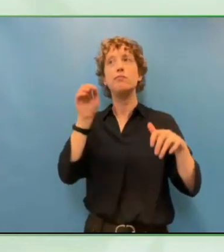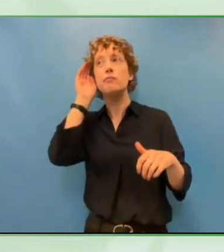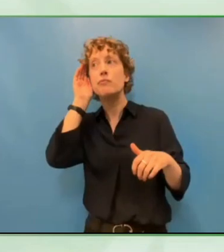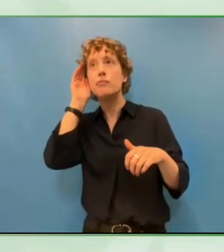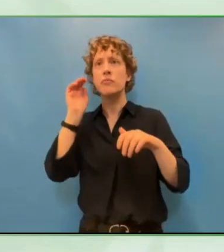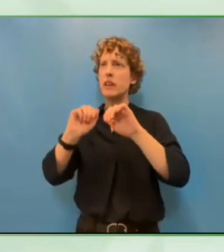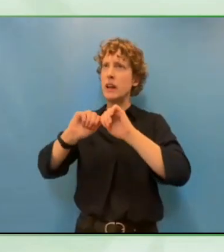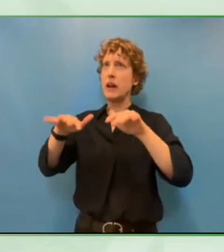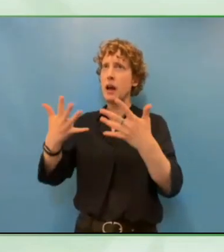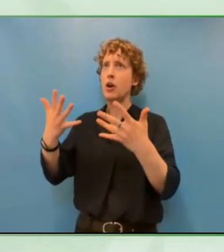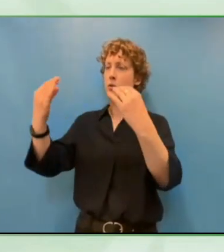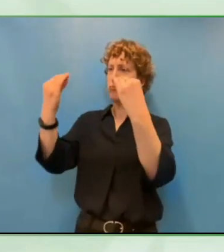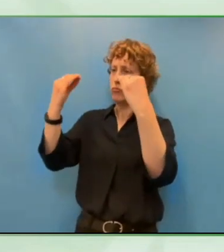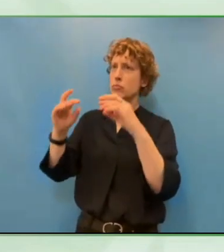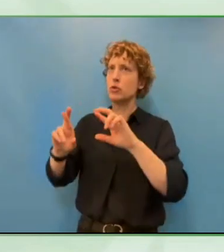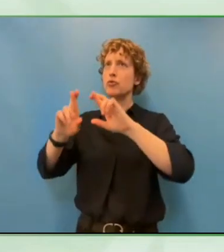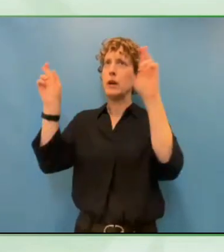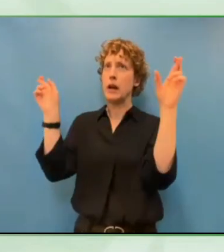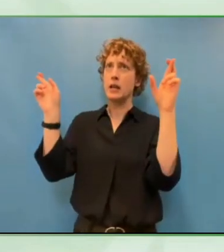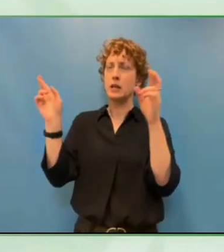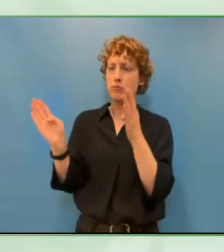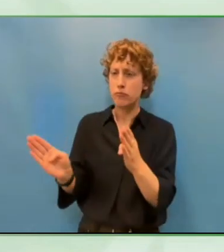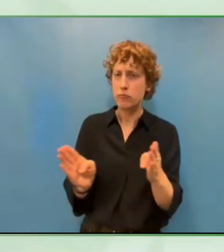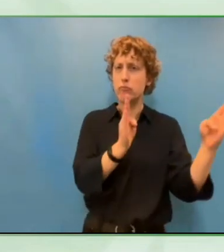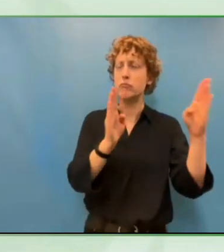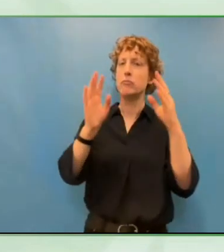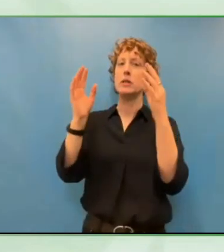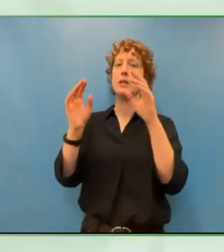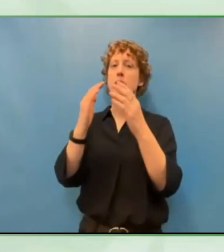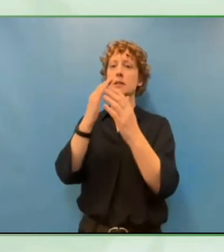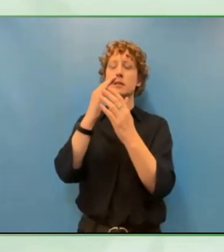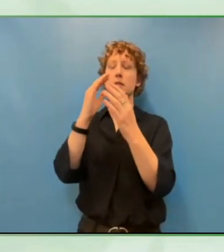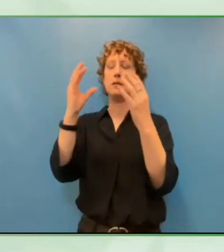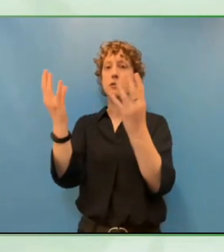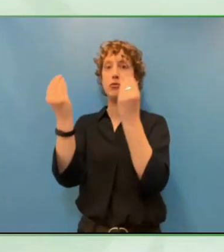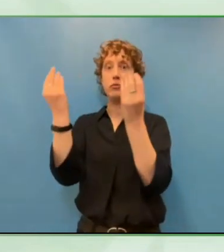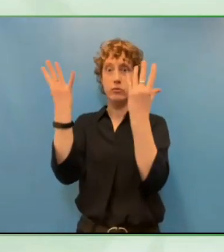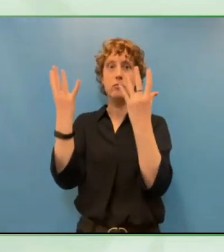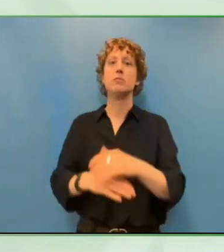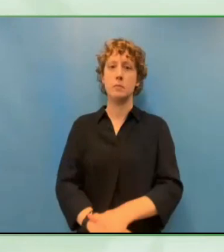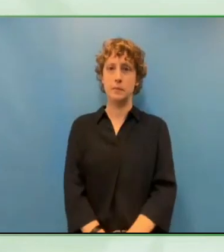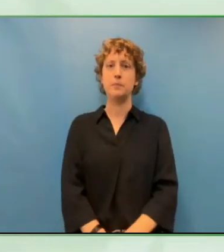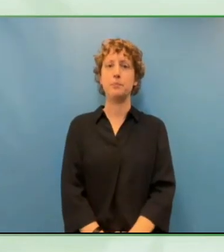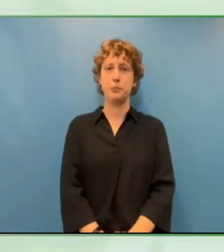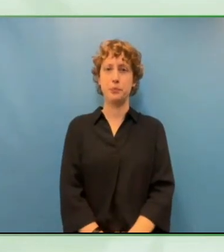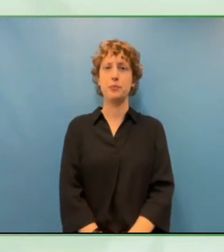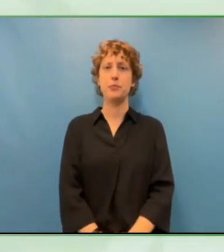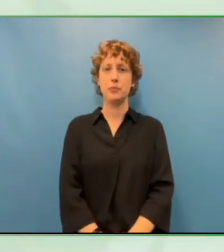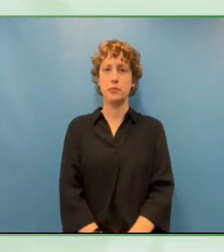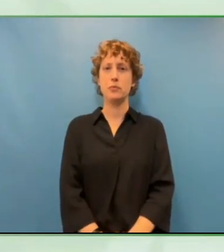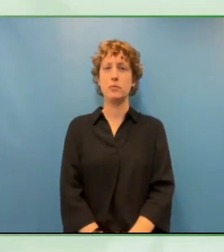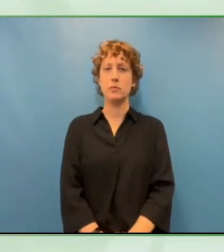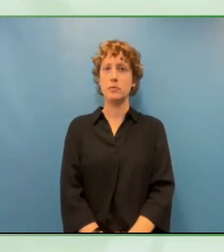really extrapolate from here, right? And this is exactly the direction that they are taking. Bringing those two